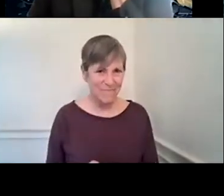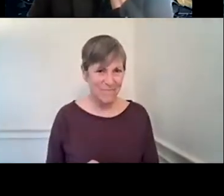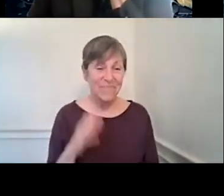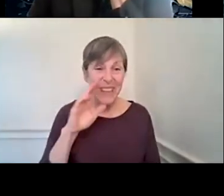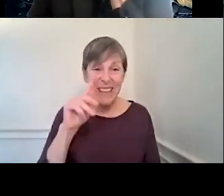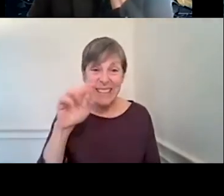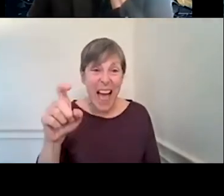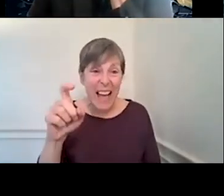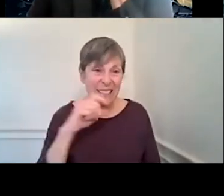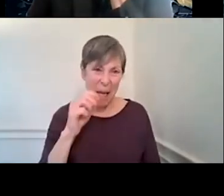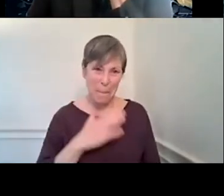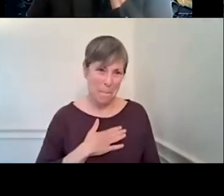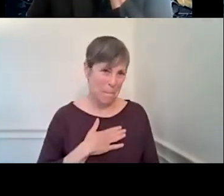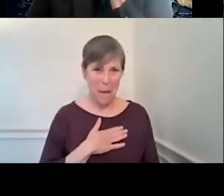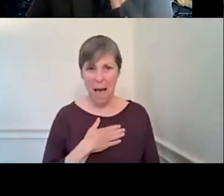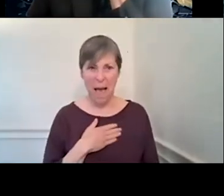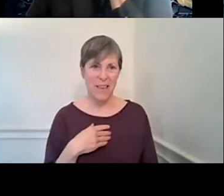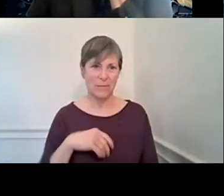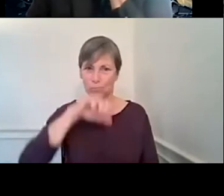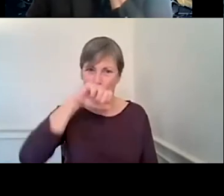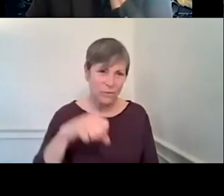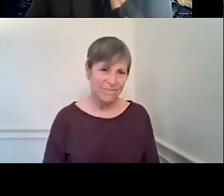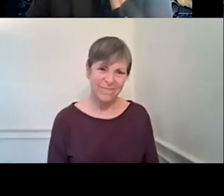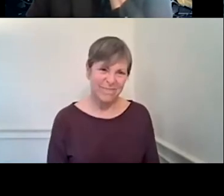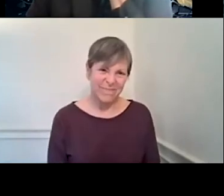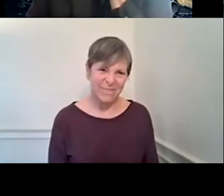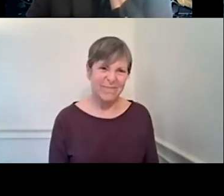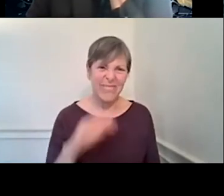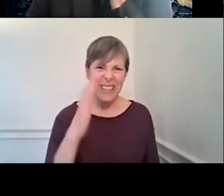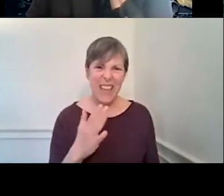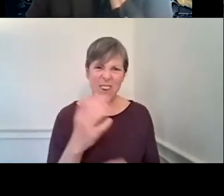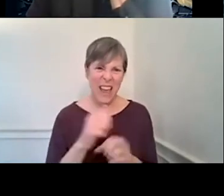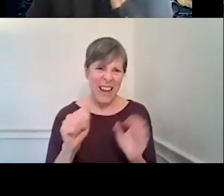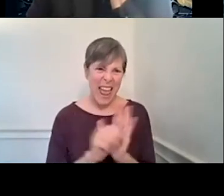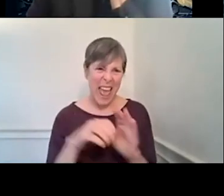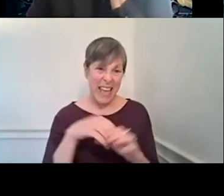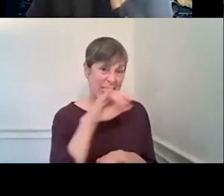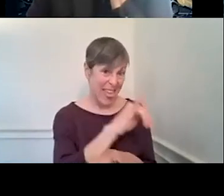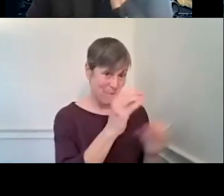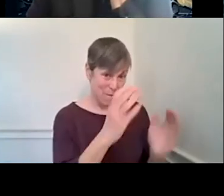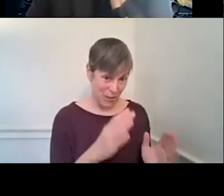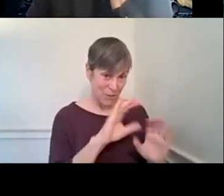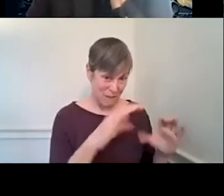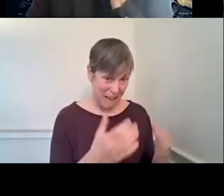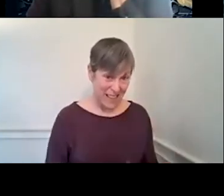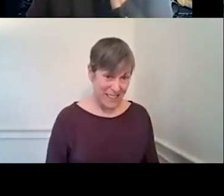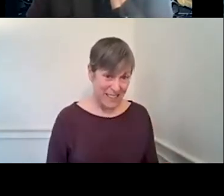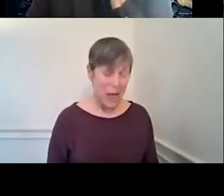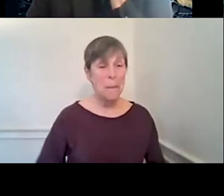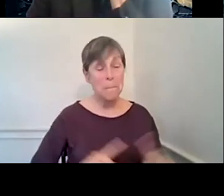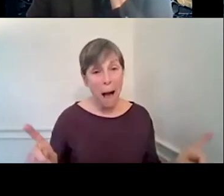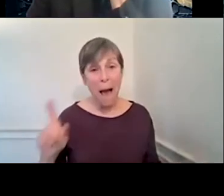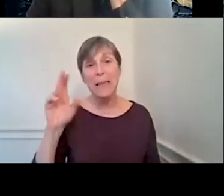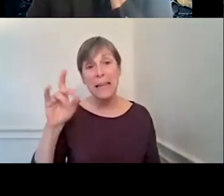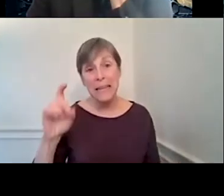as you can see in my profile. I never went close to tax, never got an A in her class. That said, I volunteered a lot of work on